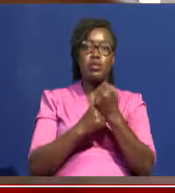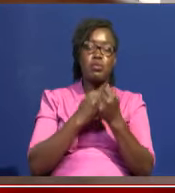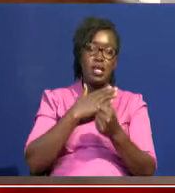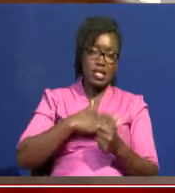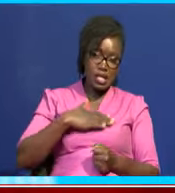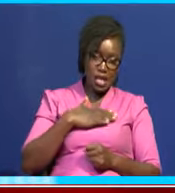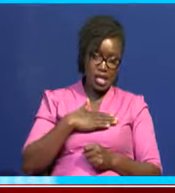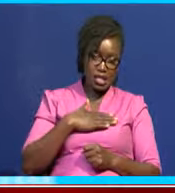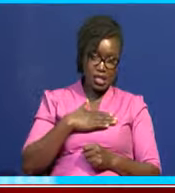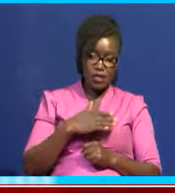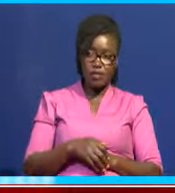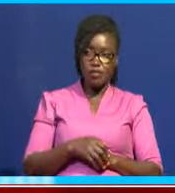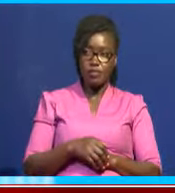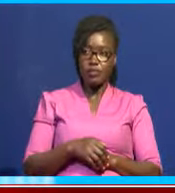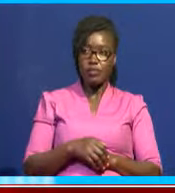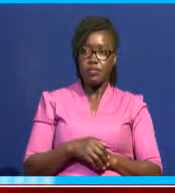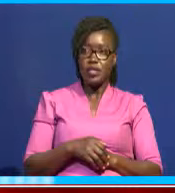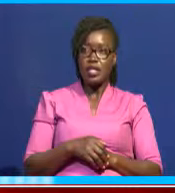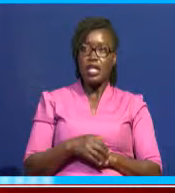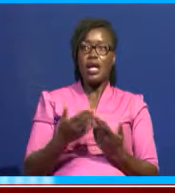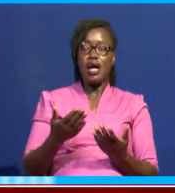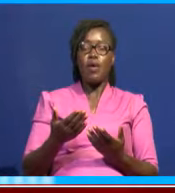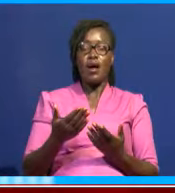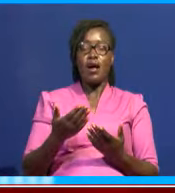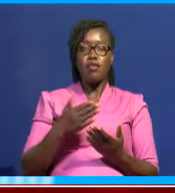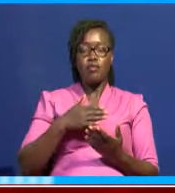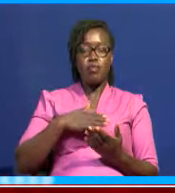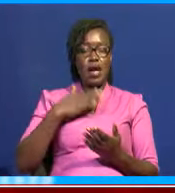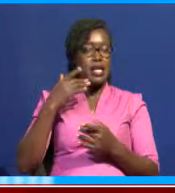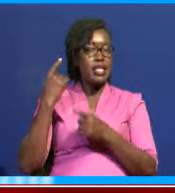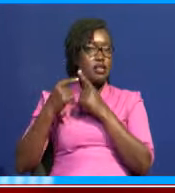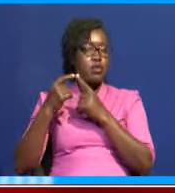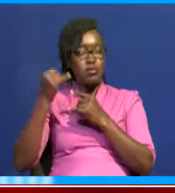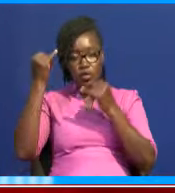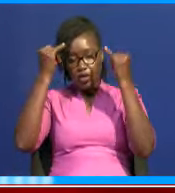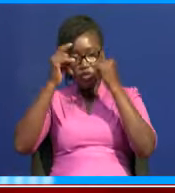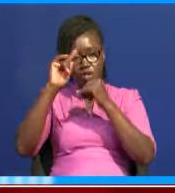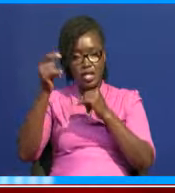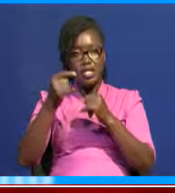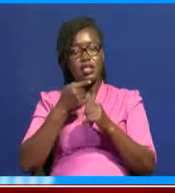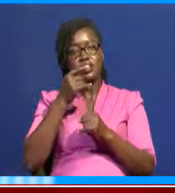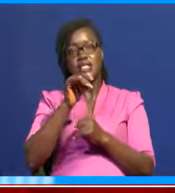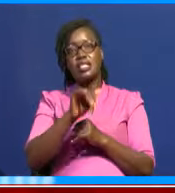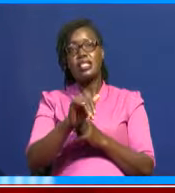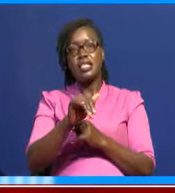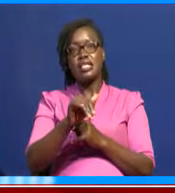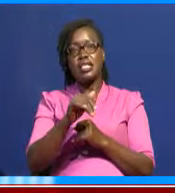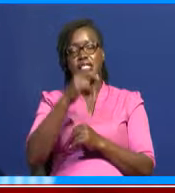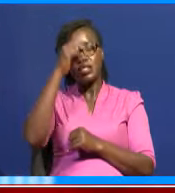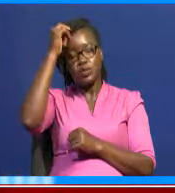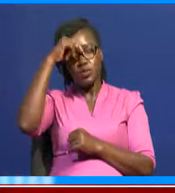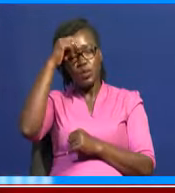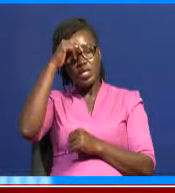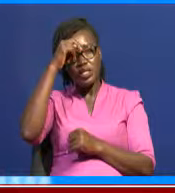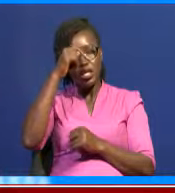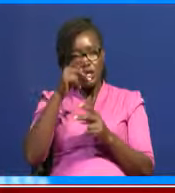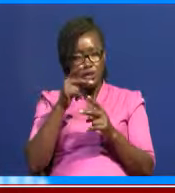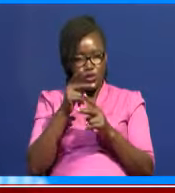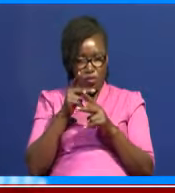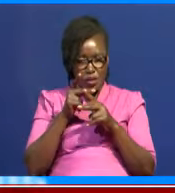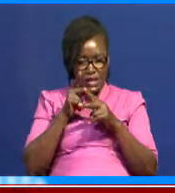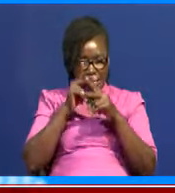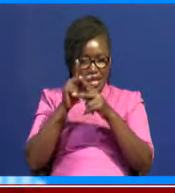science. From my experience with innovation in Kenya, I would say that it is wise to be vigilant